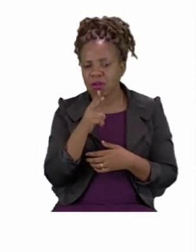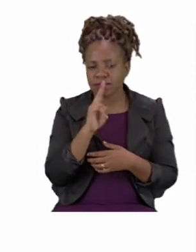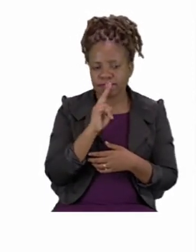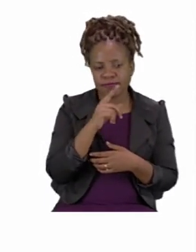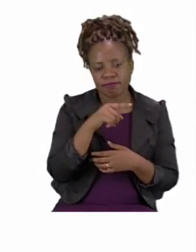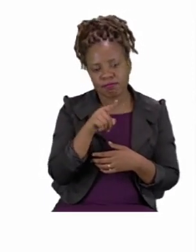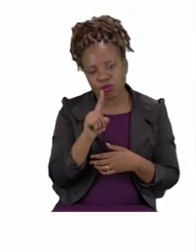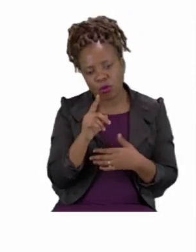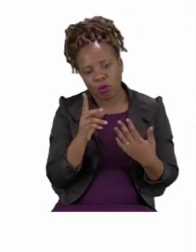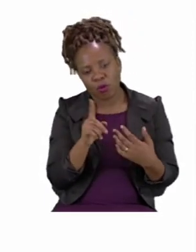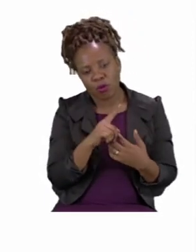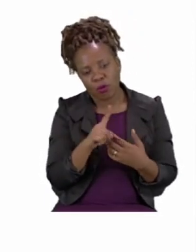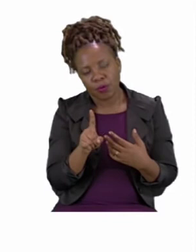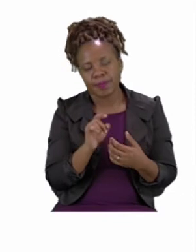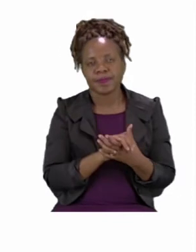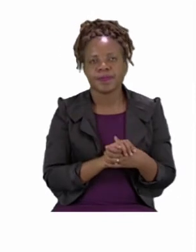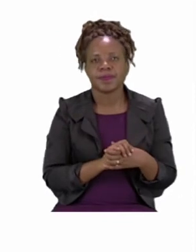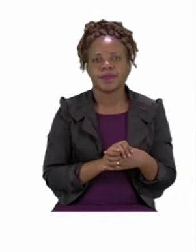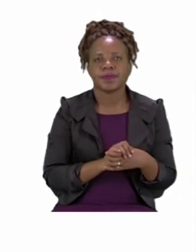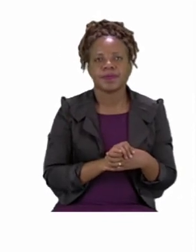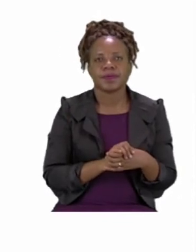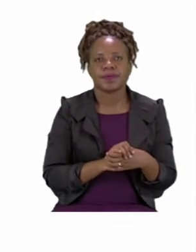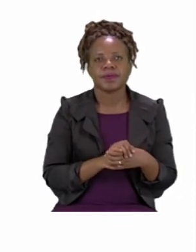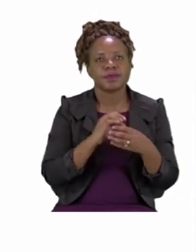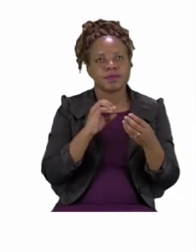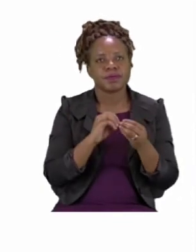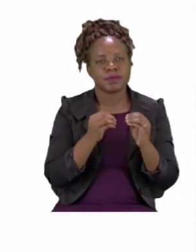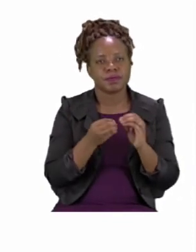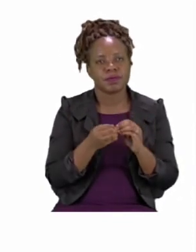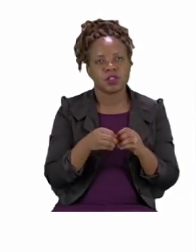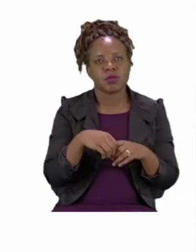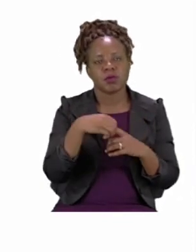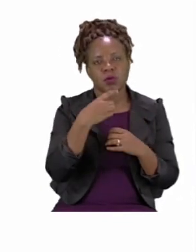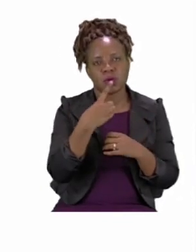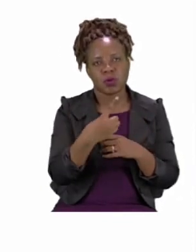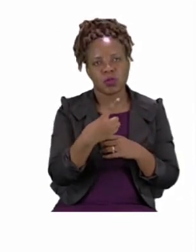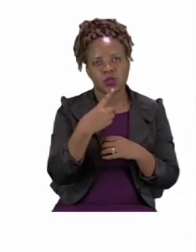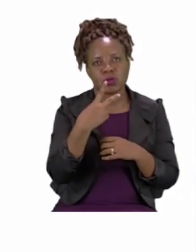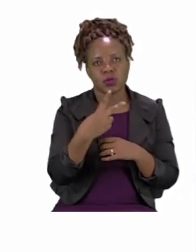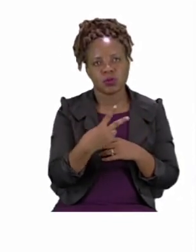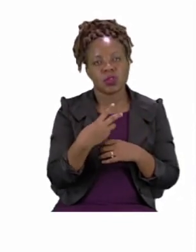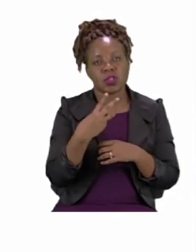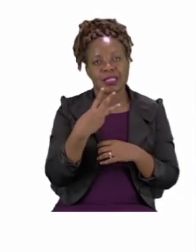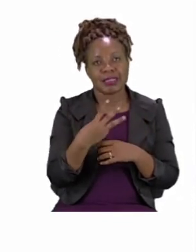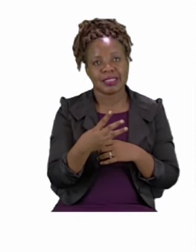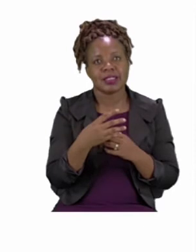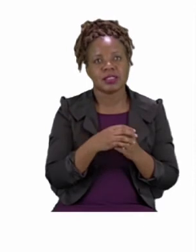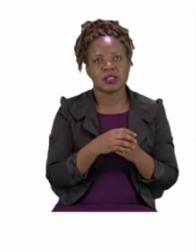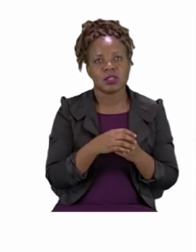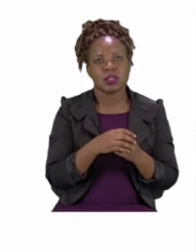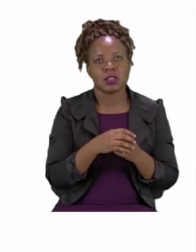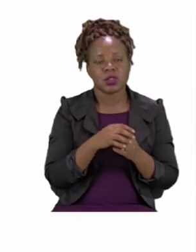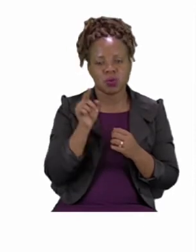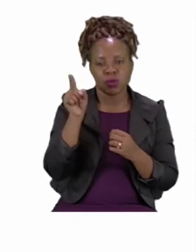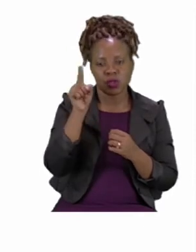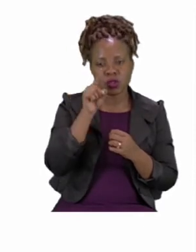are correct. For number 1, 2, and 3, the questions, I would like you to